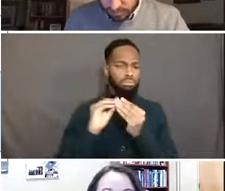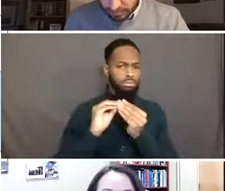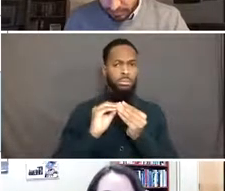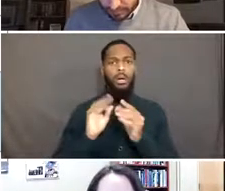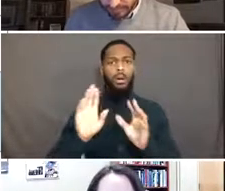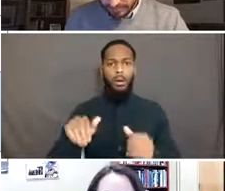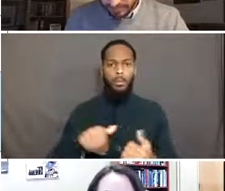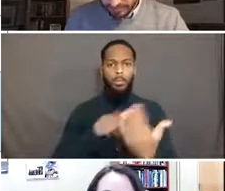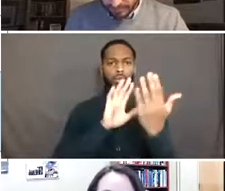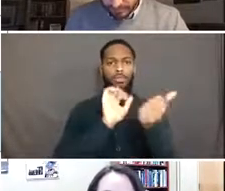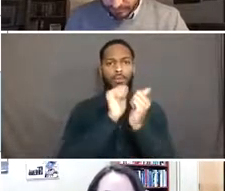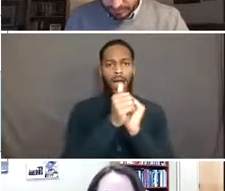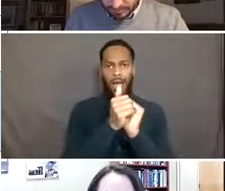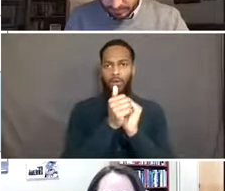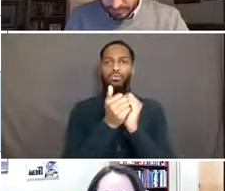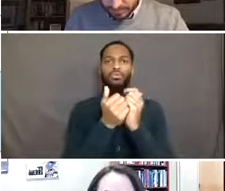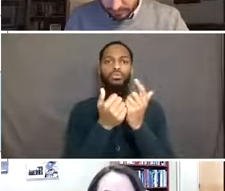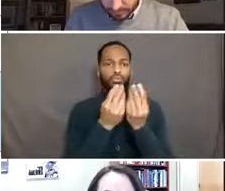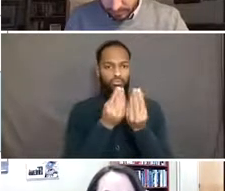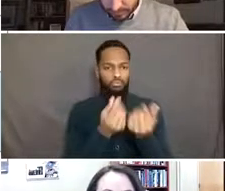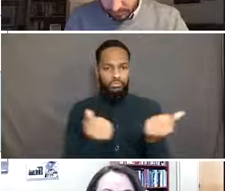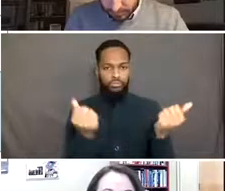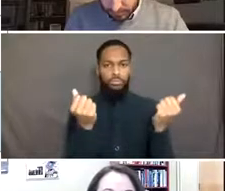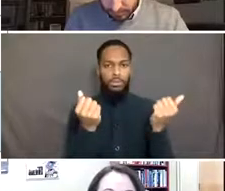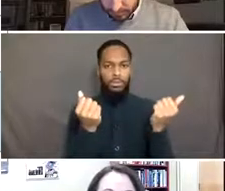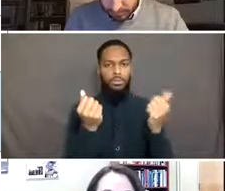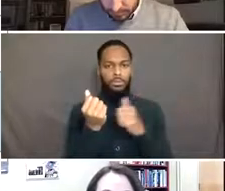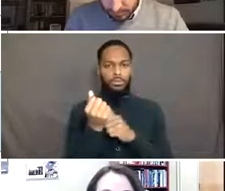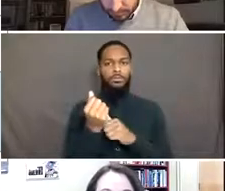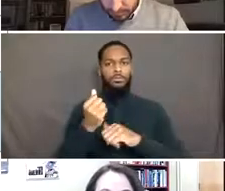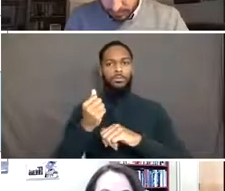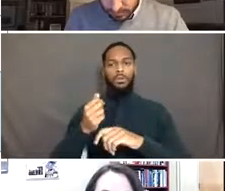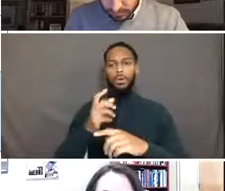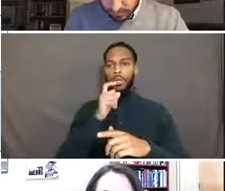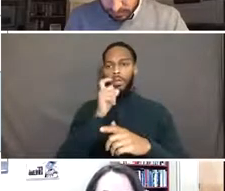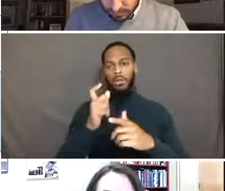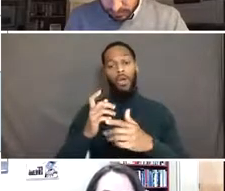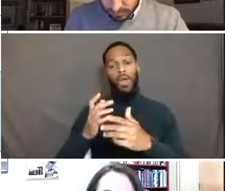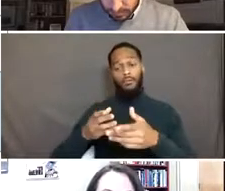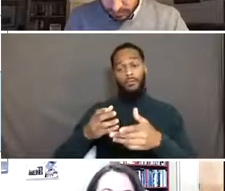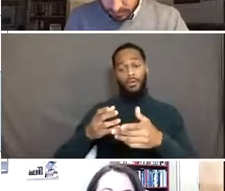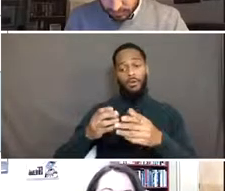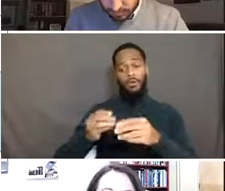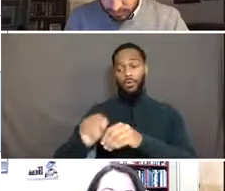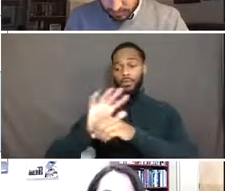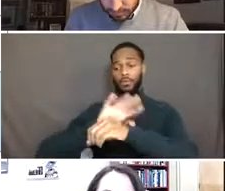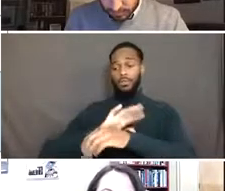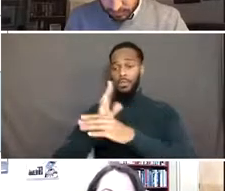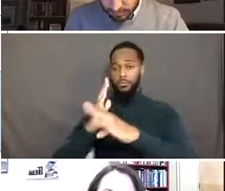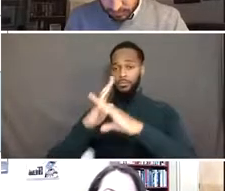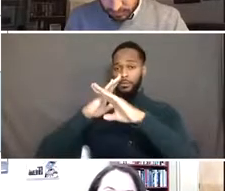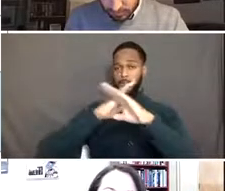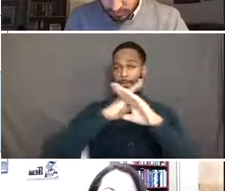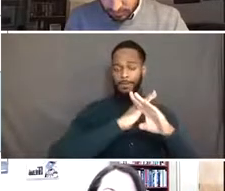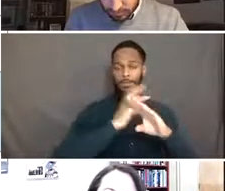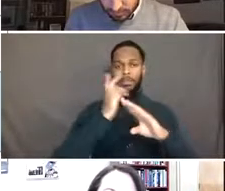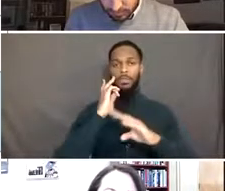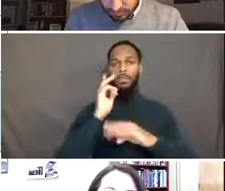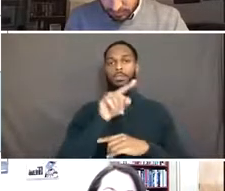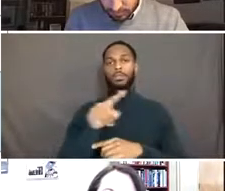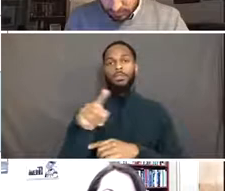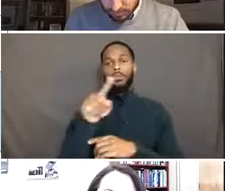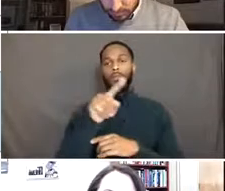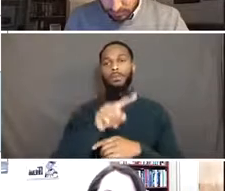COVID-19 prevention is a priority. You'll see training designed for all employees, along with very specialized